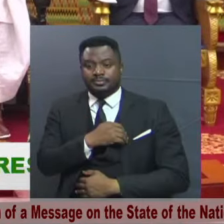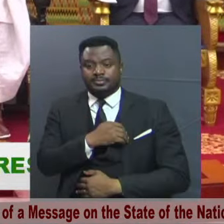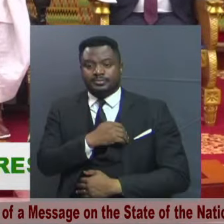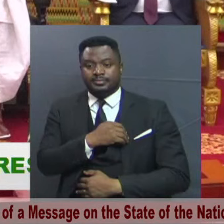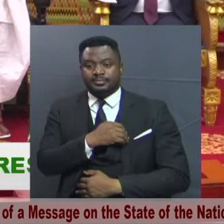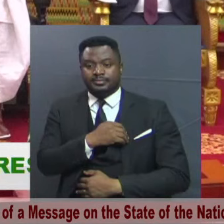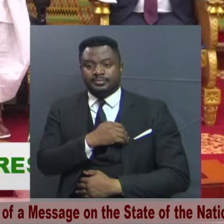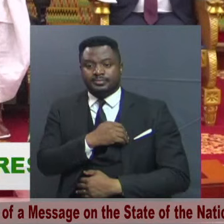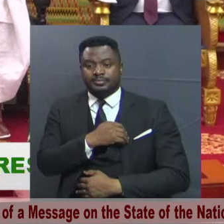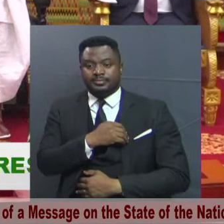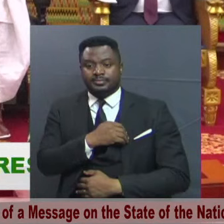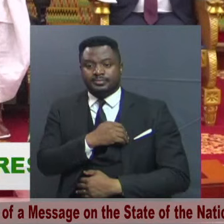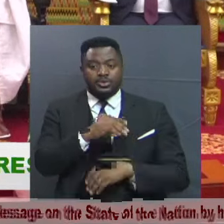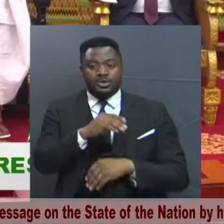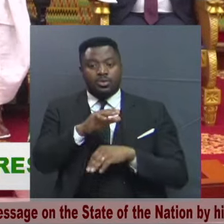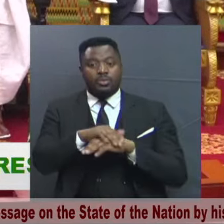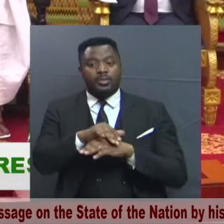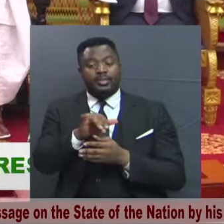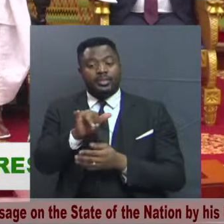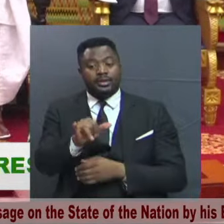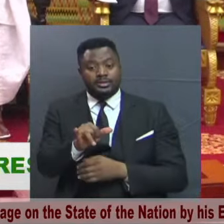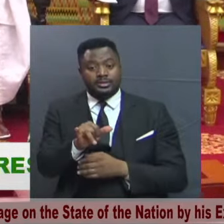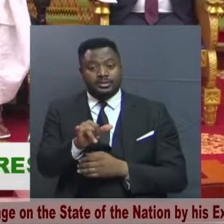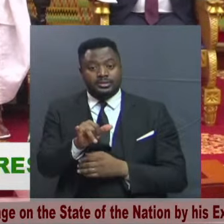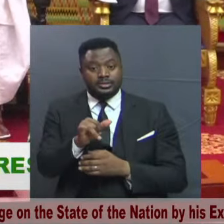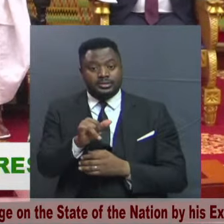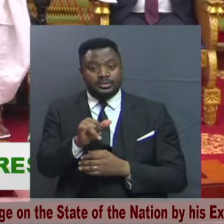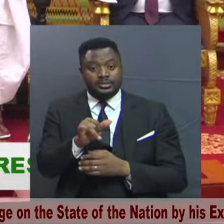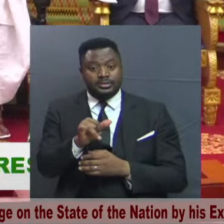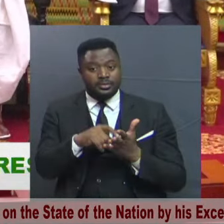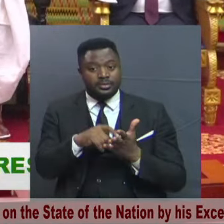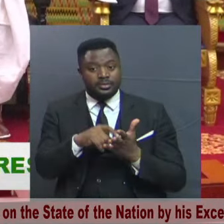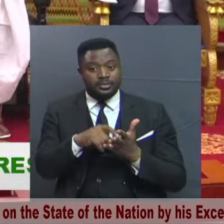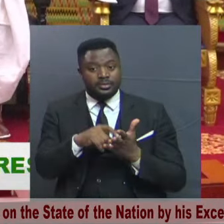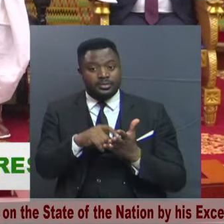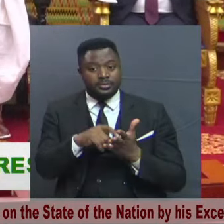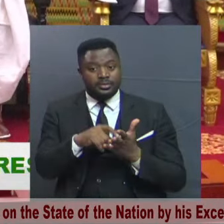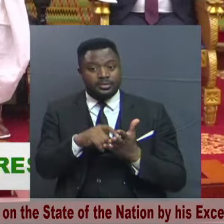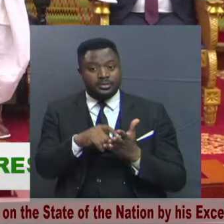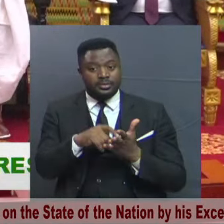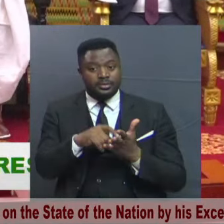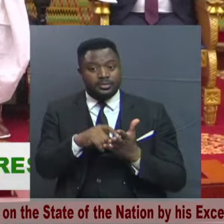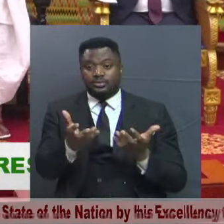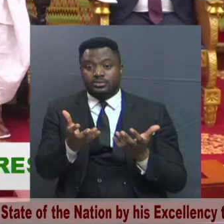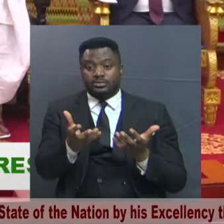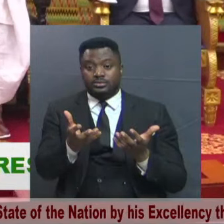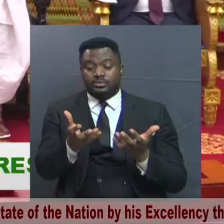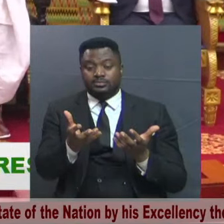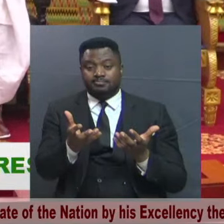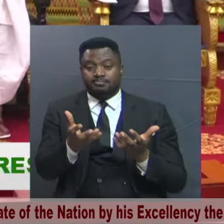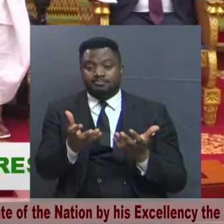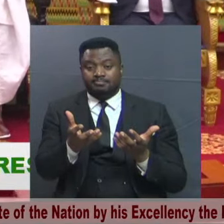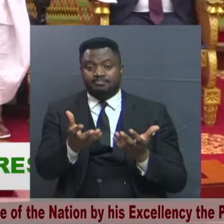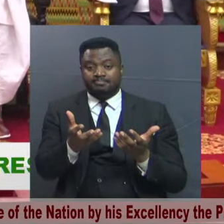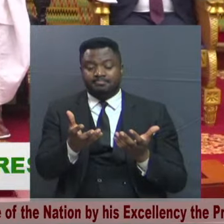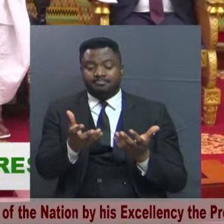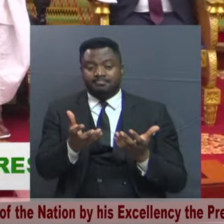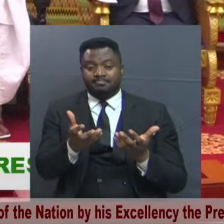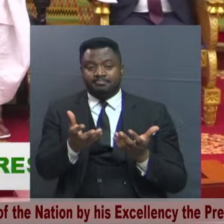members on this note I want onor